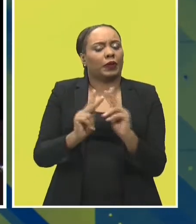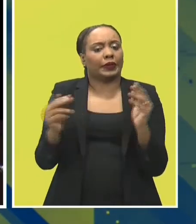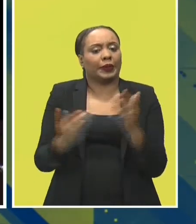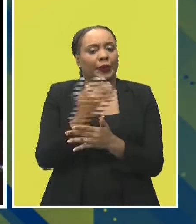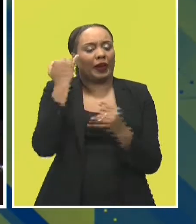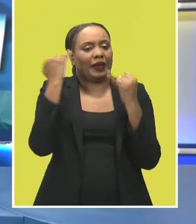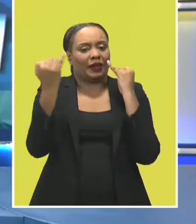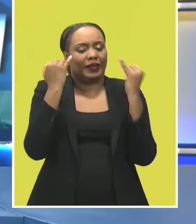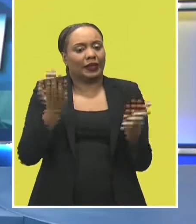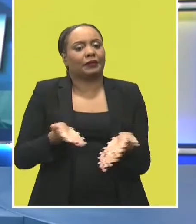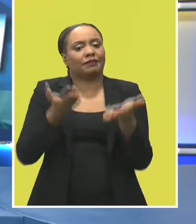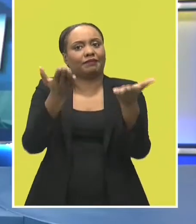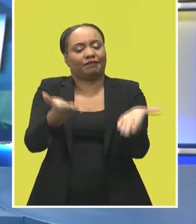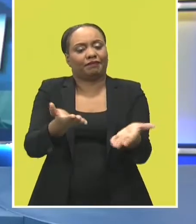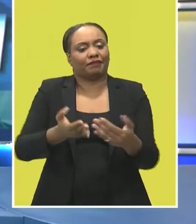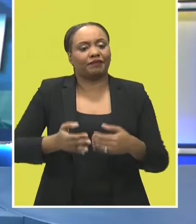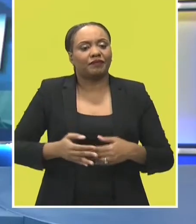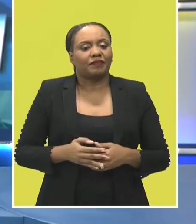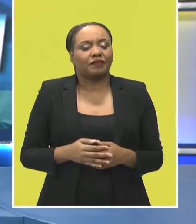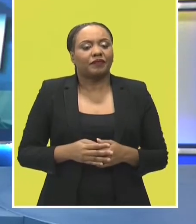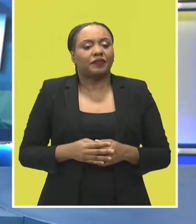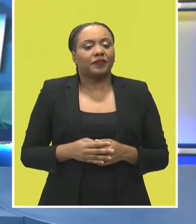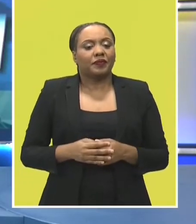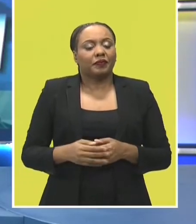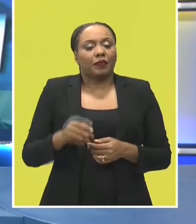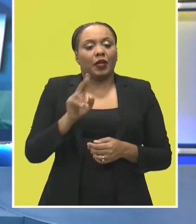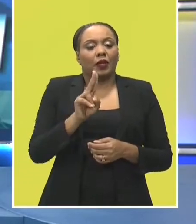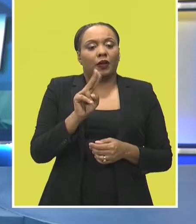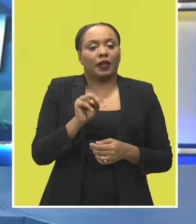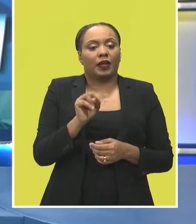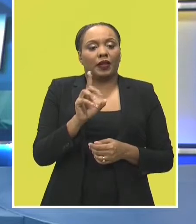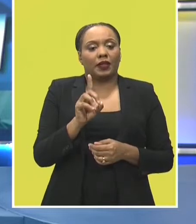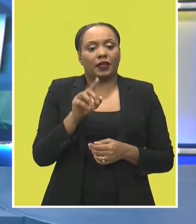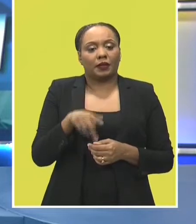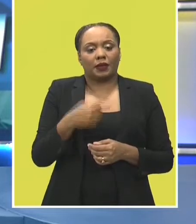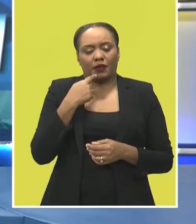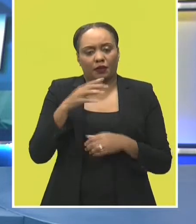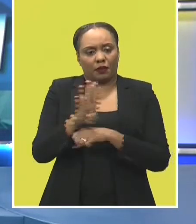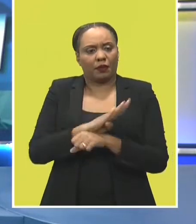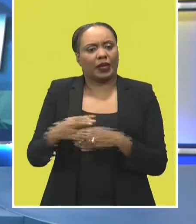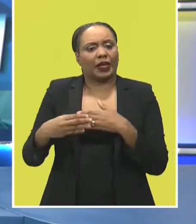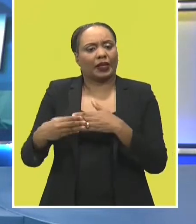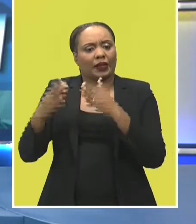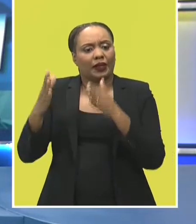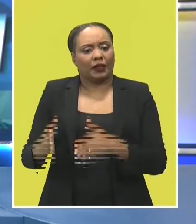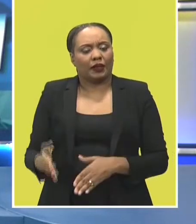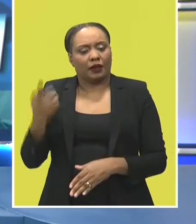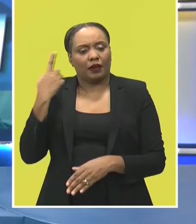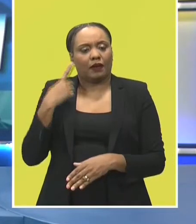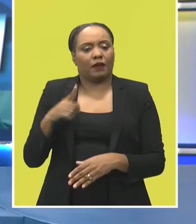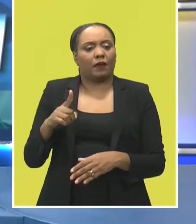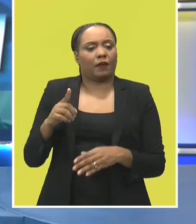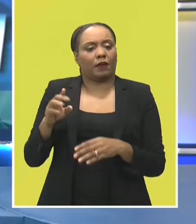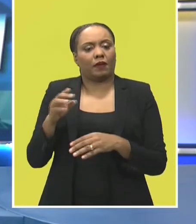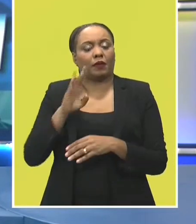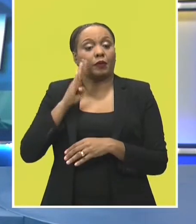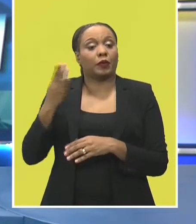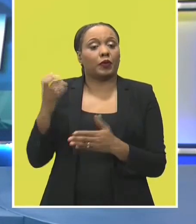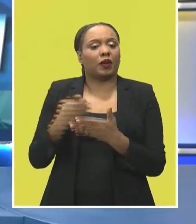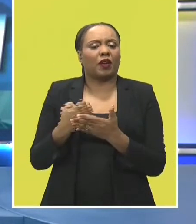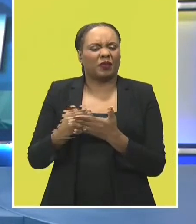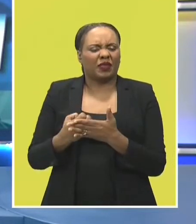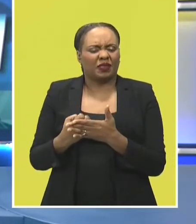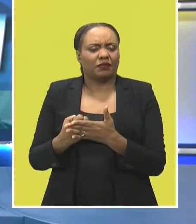table. The UNDP, meantime, says Barbados has been a leader championing the agenda of the blue economy. A